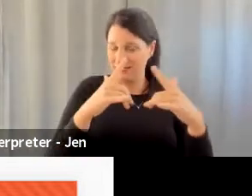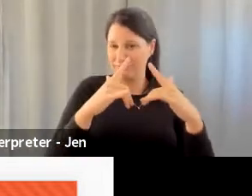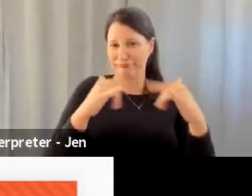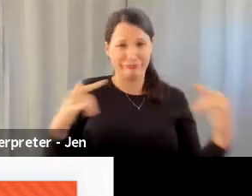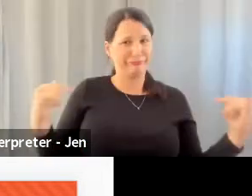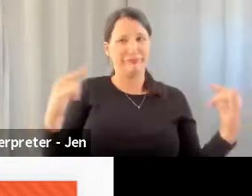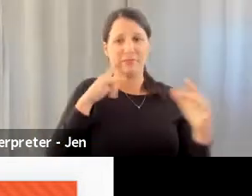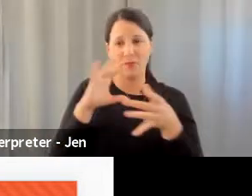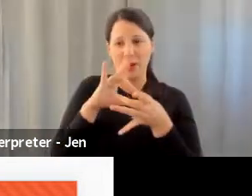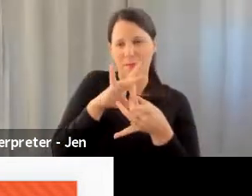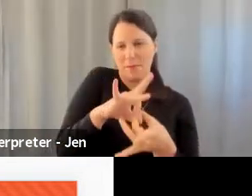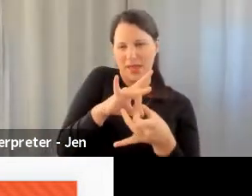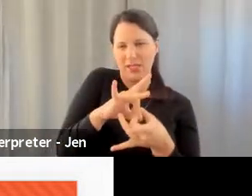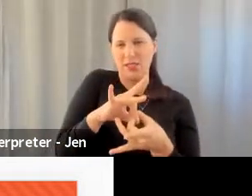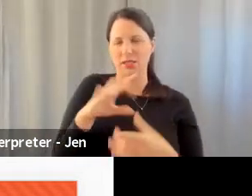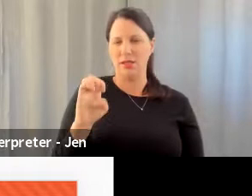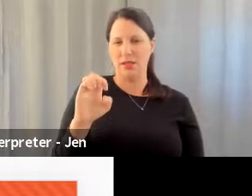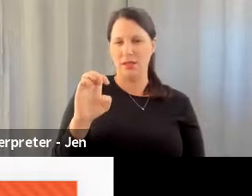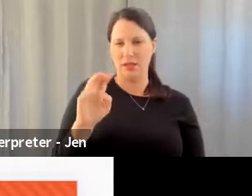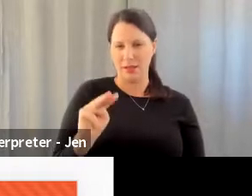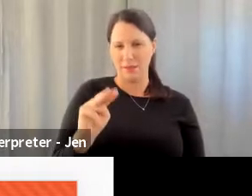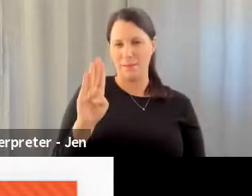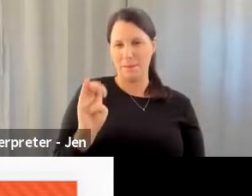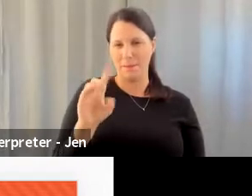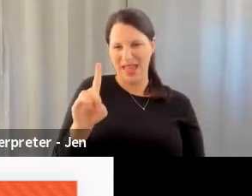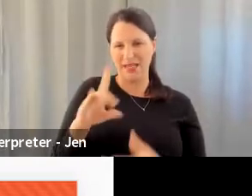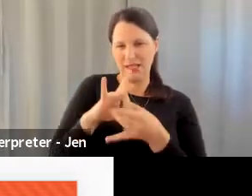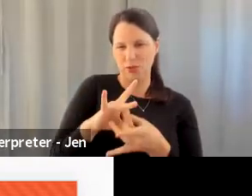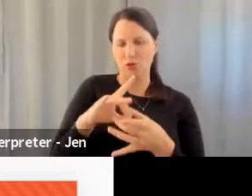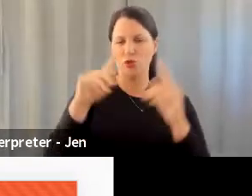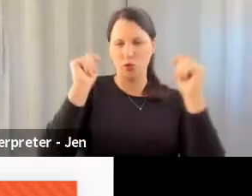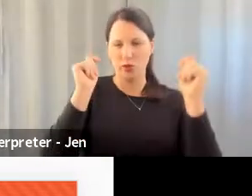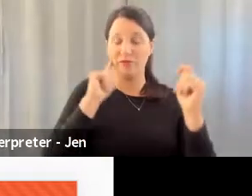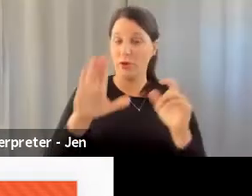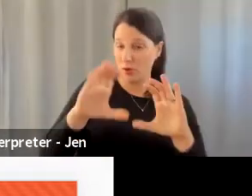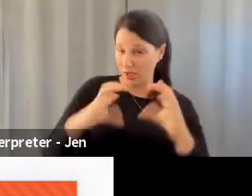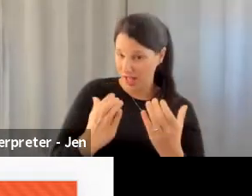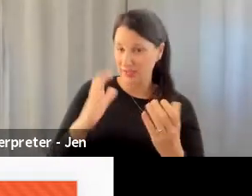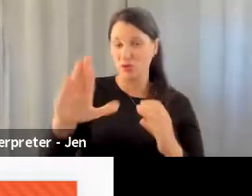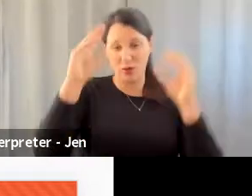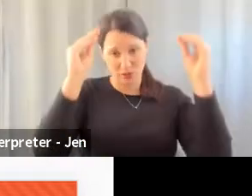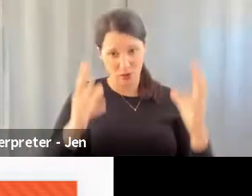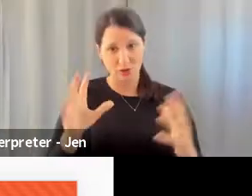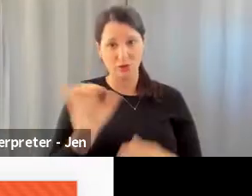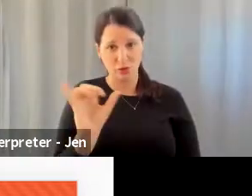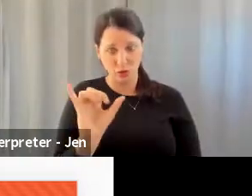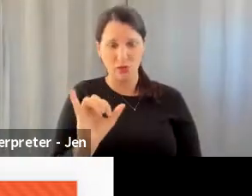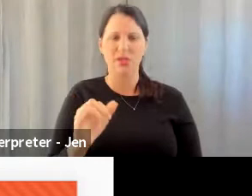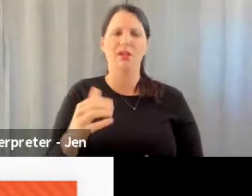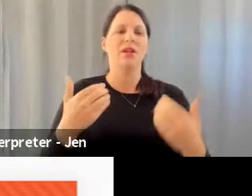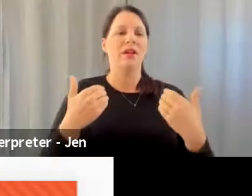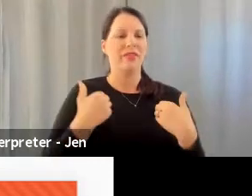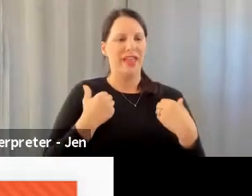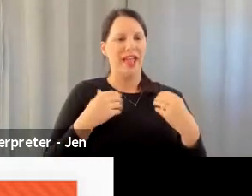for your specific instructor. They offer interactive study group sessions. And like I said, it's specifically tailored to